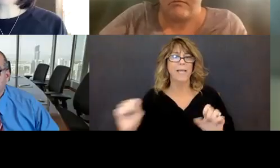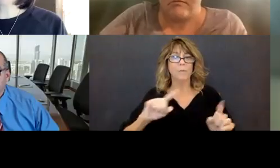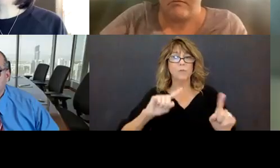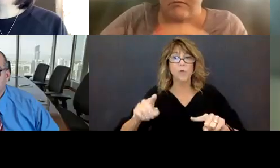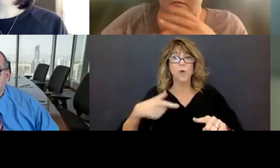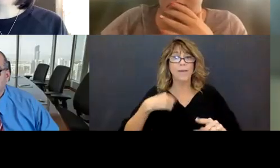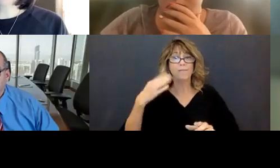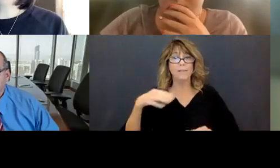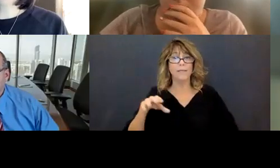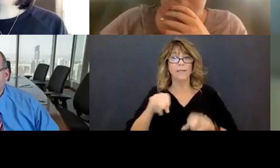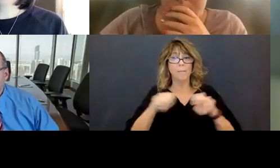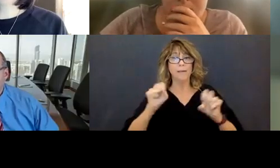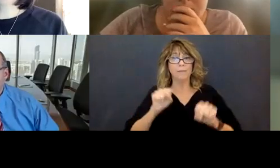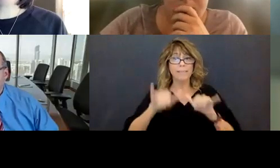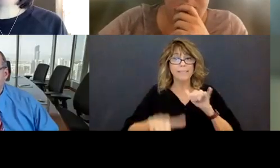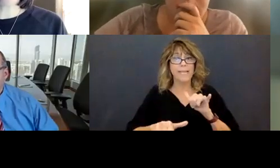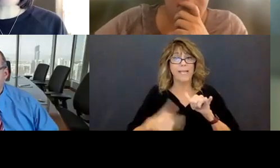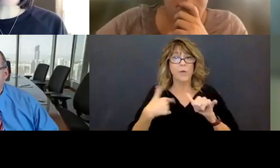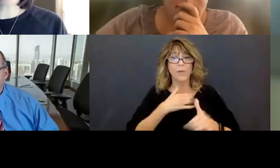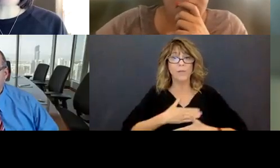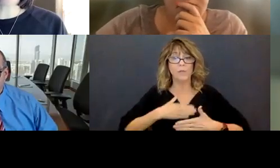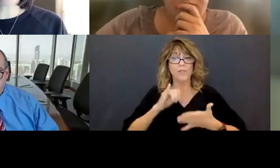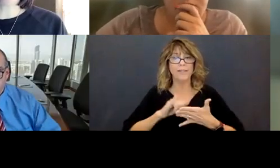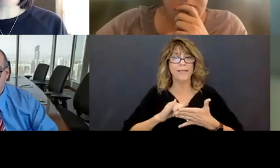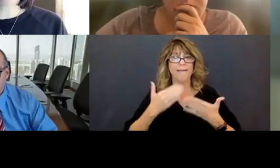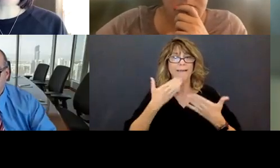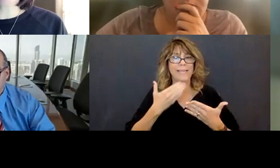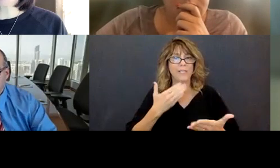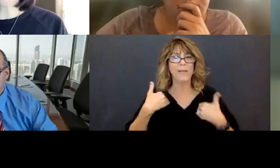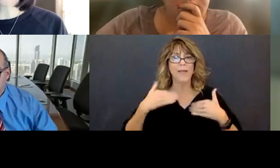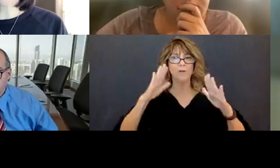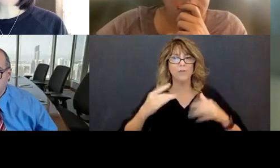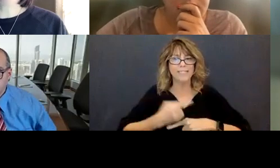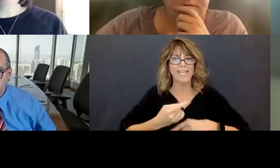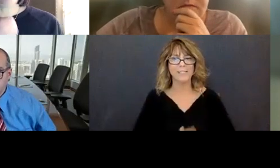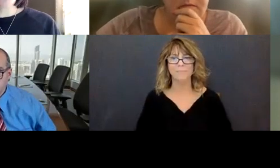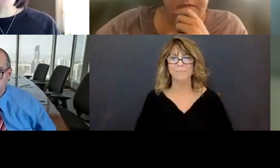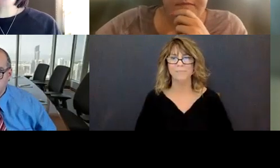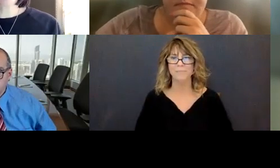stay on, much appreciated. And thank you, and have a great day.